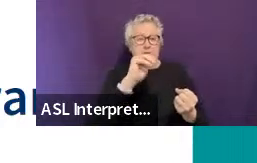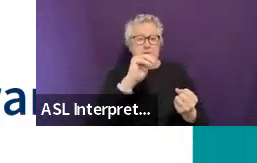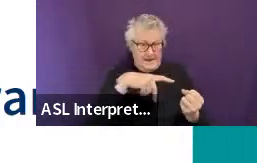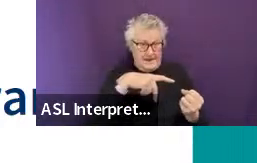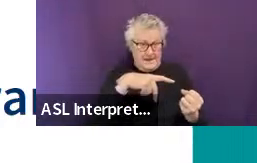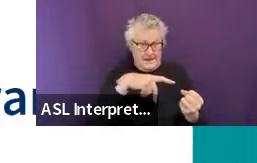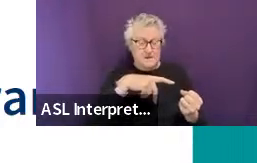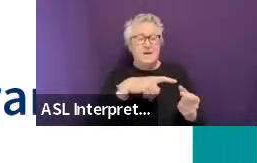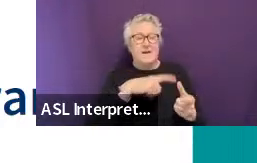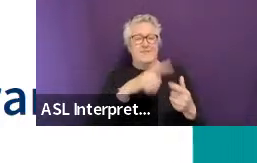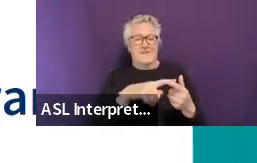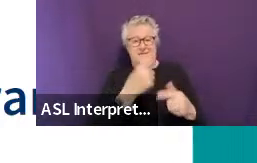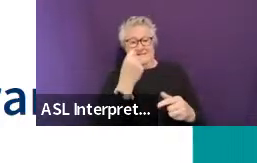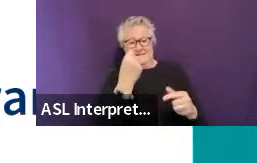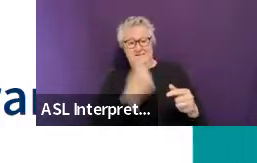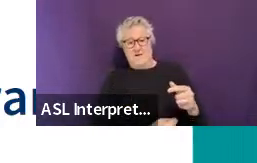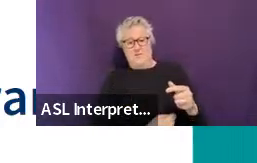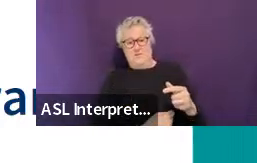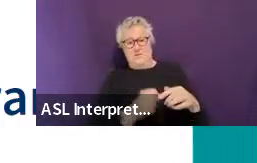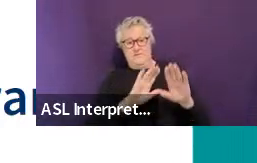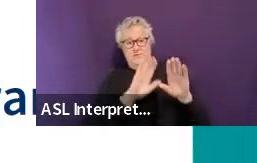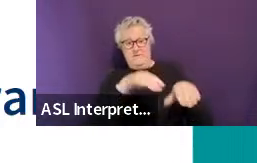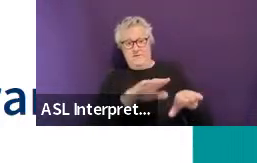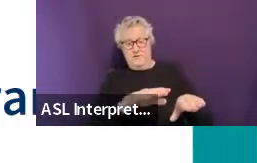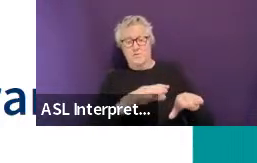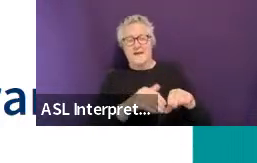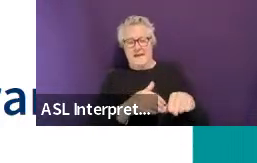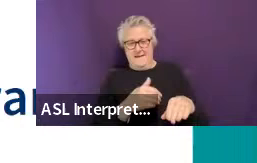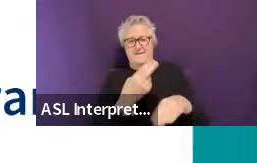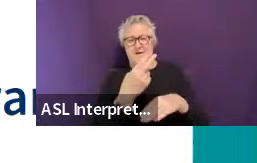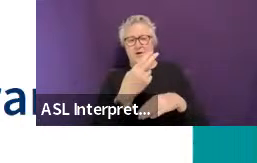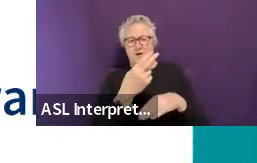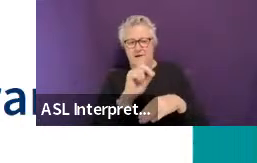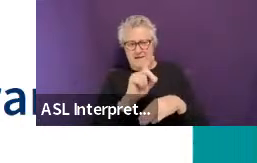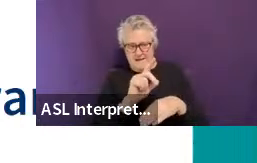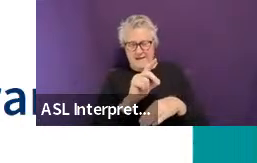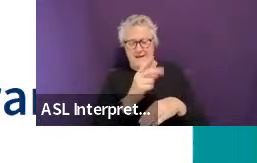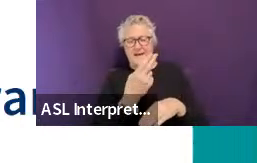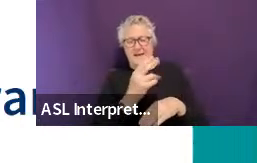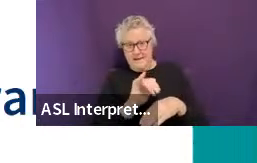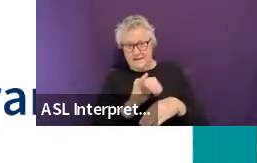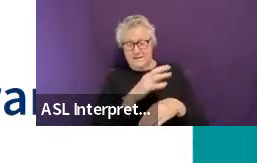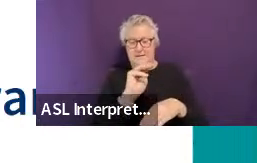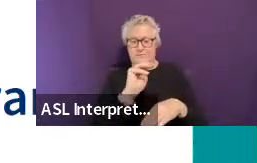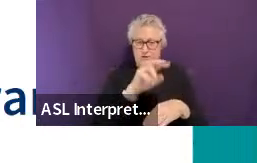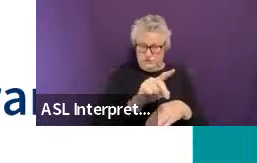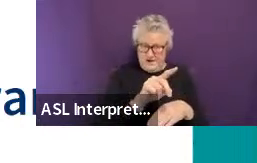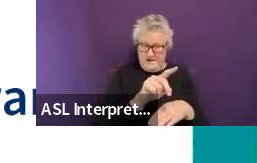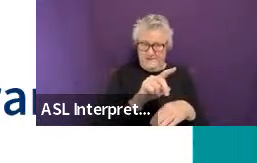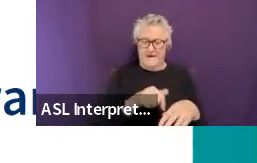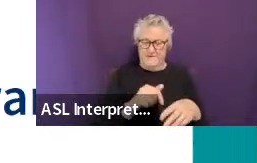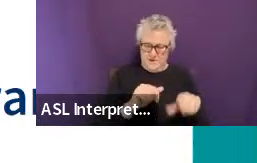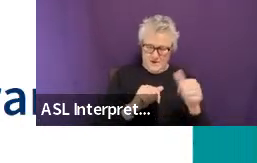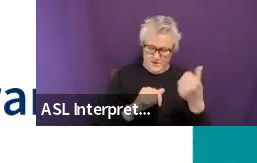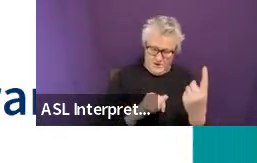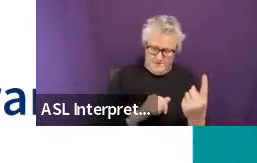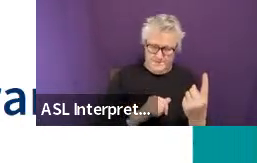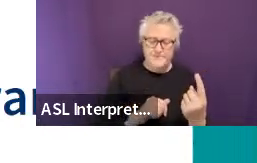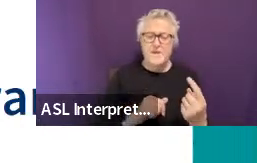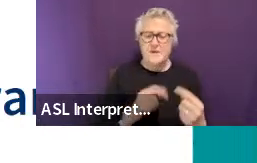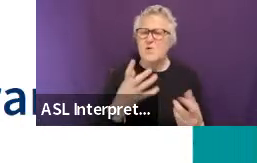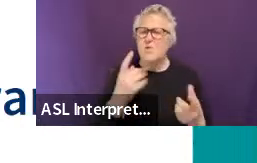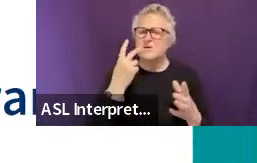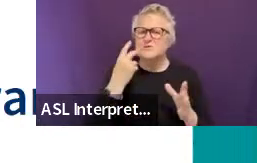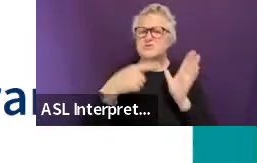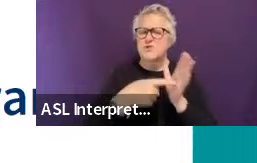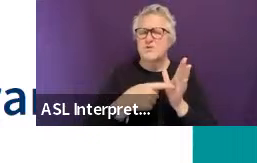And then south of the river, you've got between Hayden Island and Marine Drive, there's an aux lane, and between Marine Drive and Victory. So wanted to show you that these exist throughout